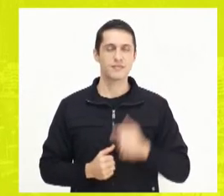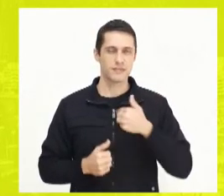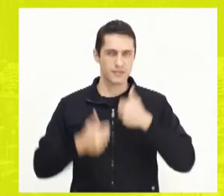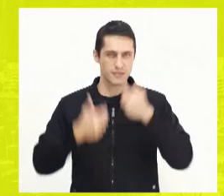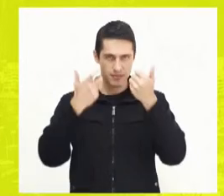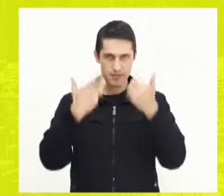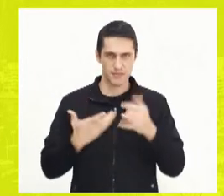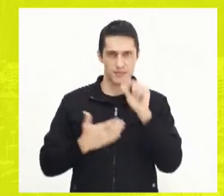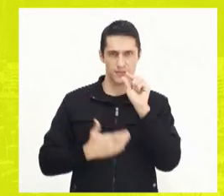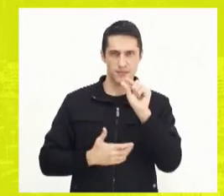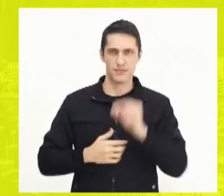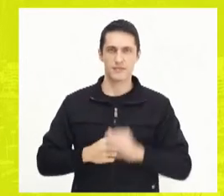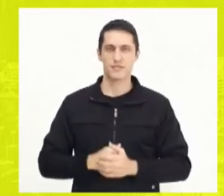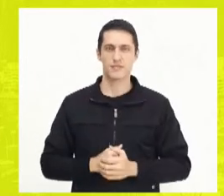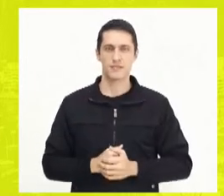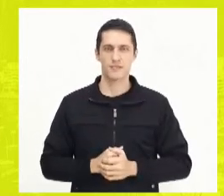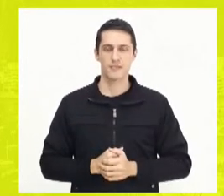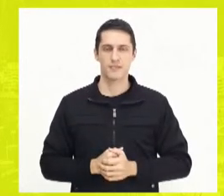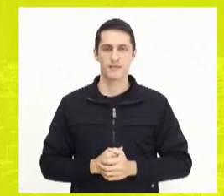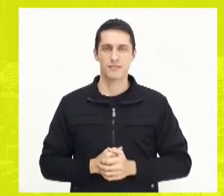i am going to comment